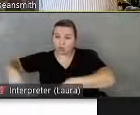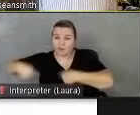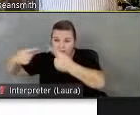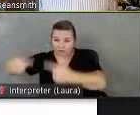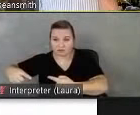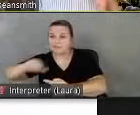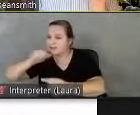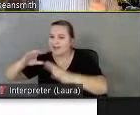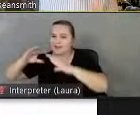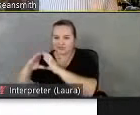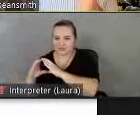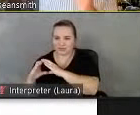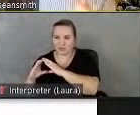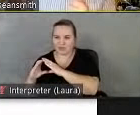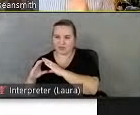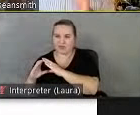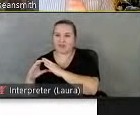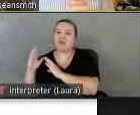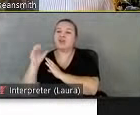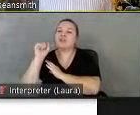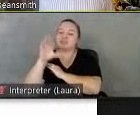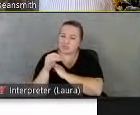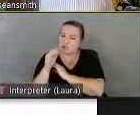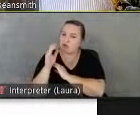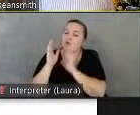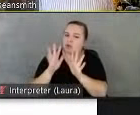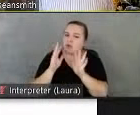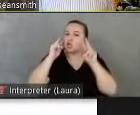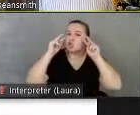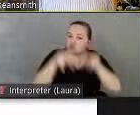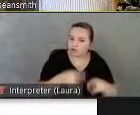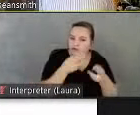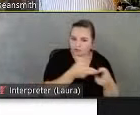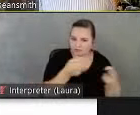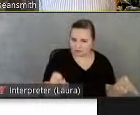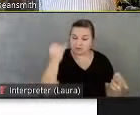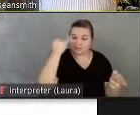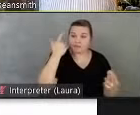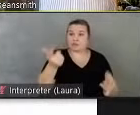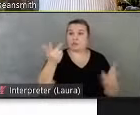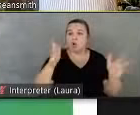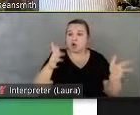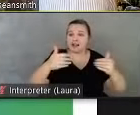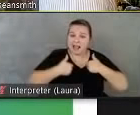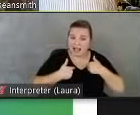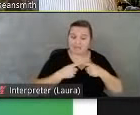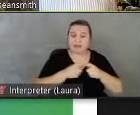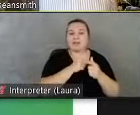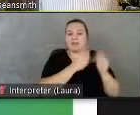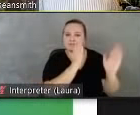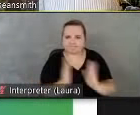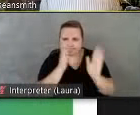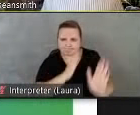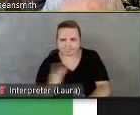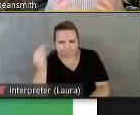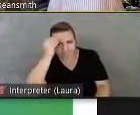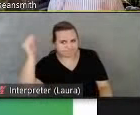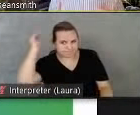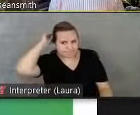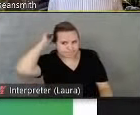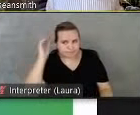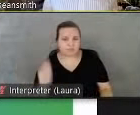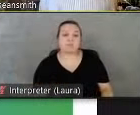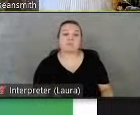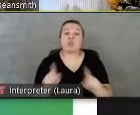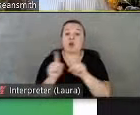us. So I urge you, take a look at some of those resources if you already haven't, and start playing with that in mind. And of course, the blended